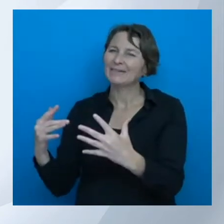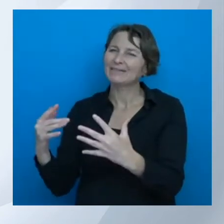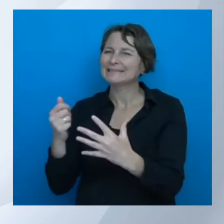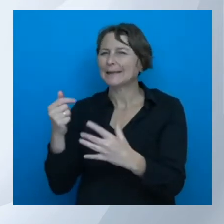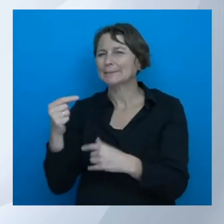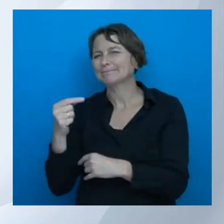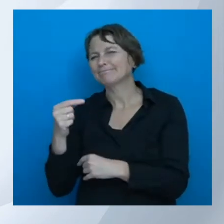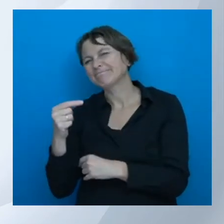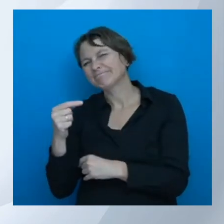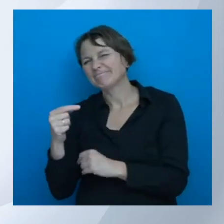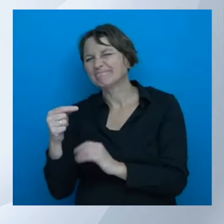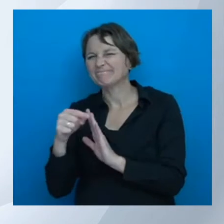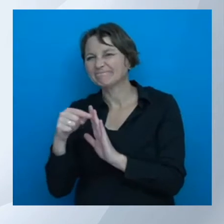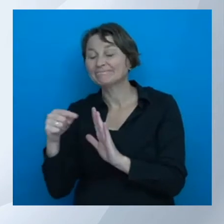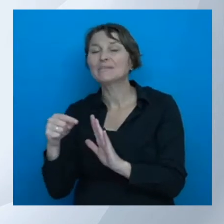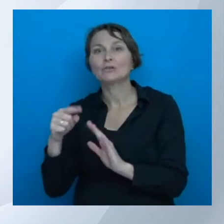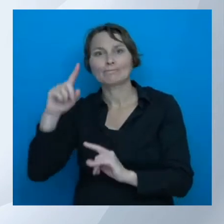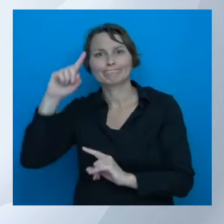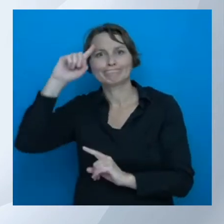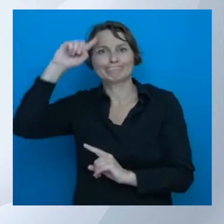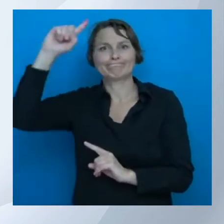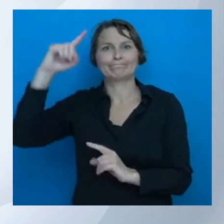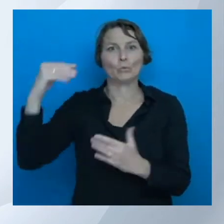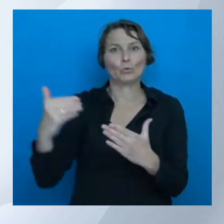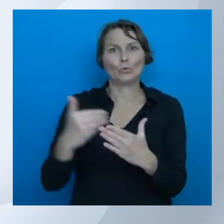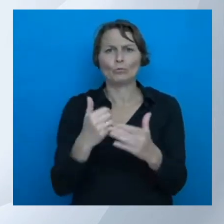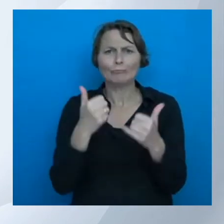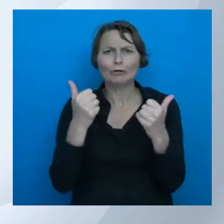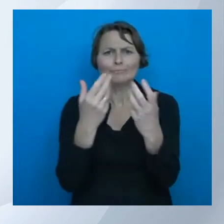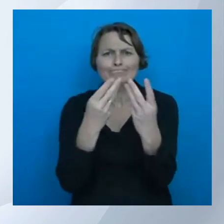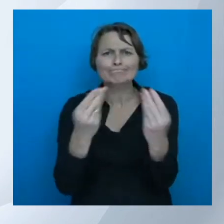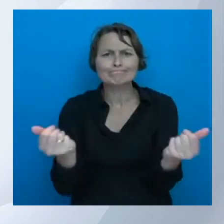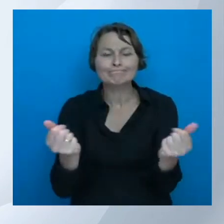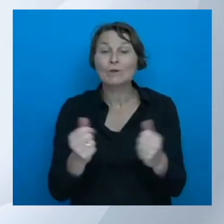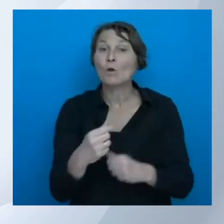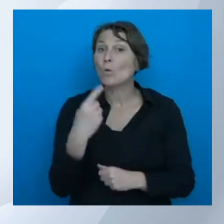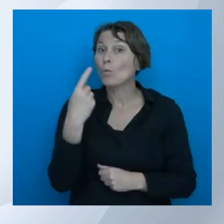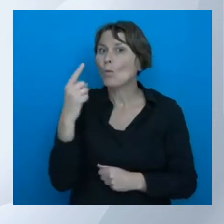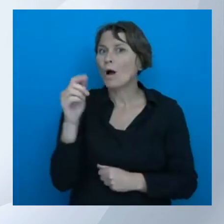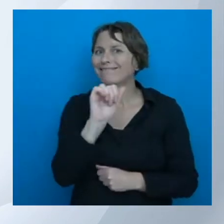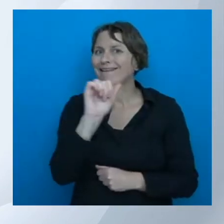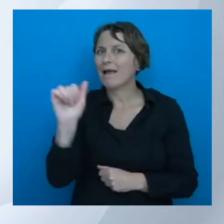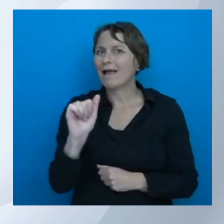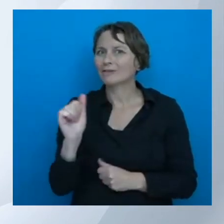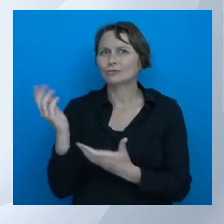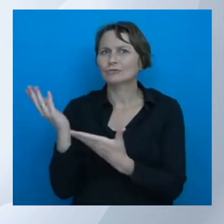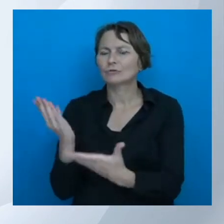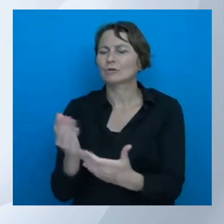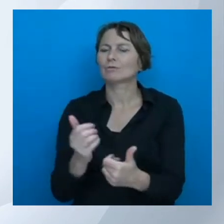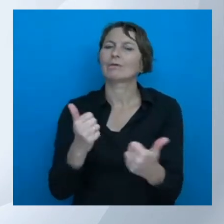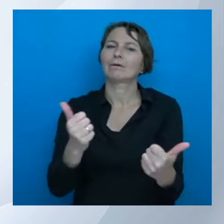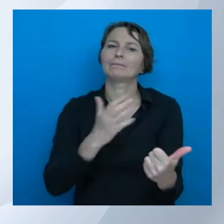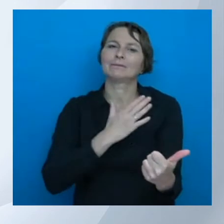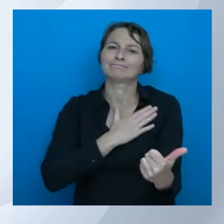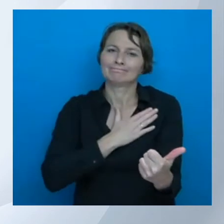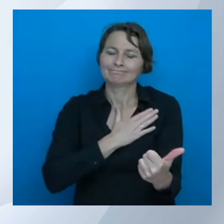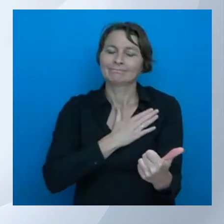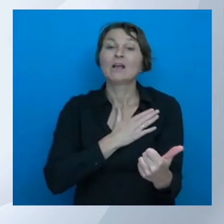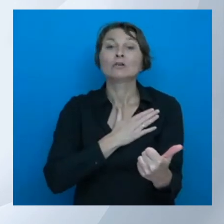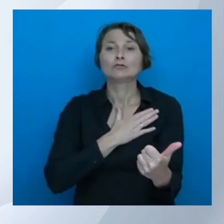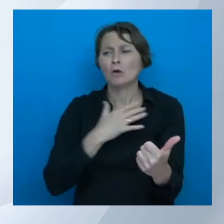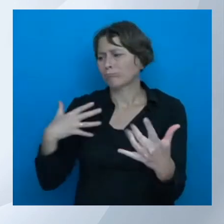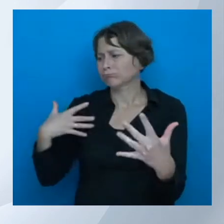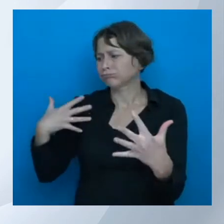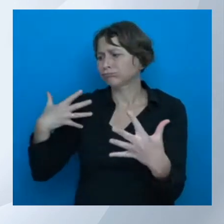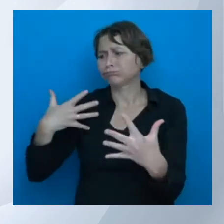absolute favorite Azure services nowadays is something that has existed for years but has only been public for a couple